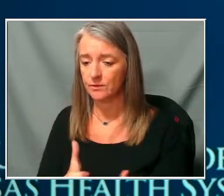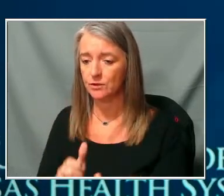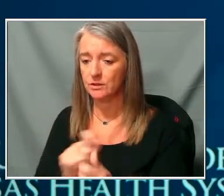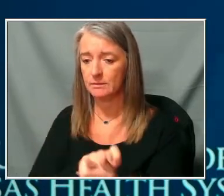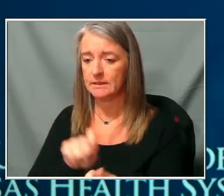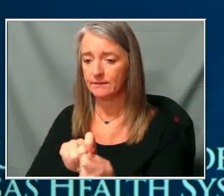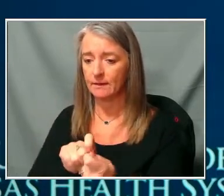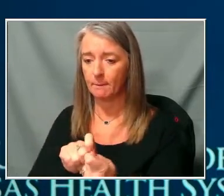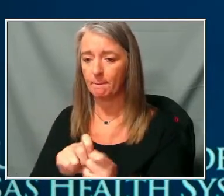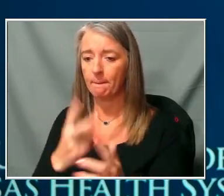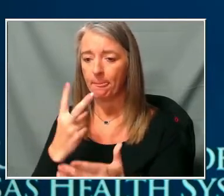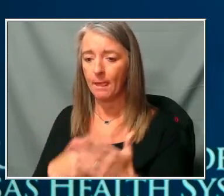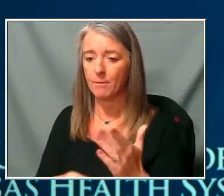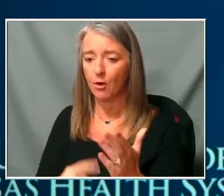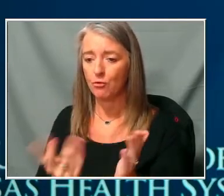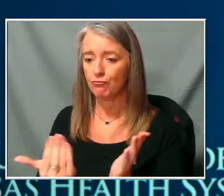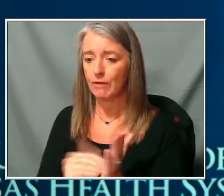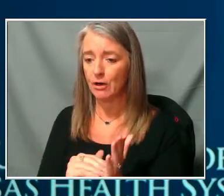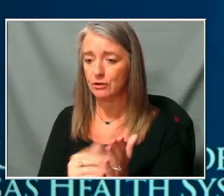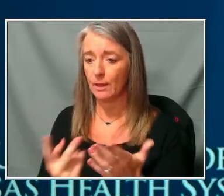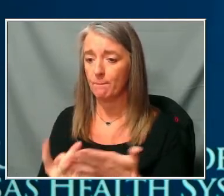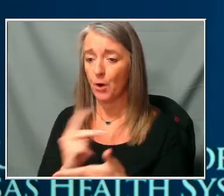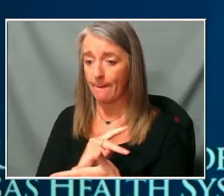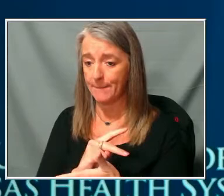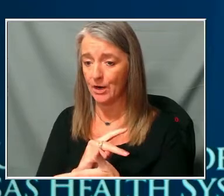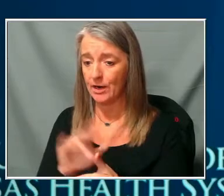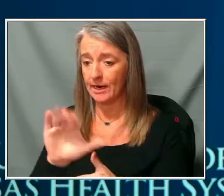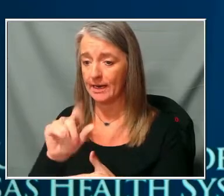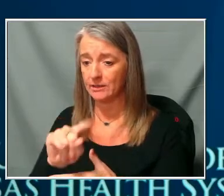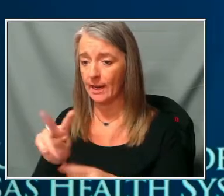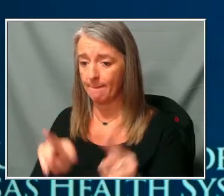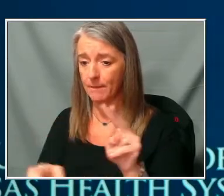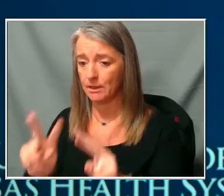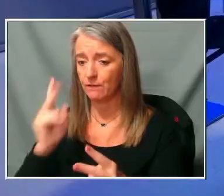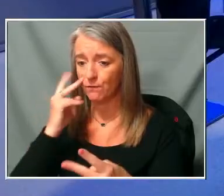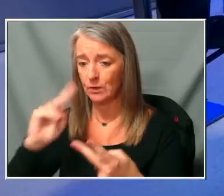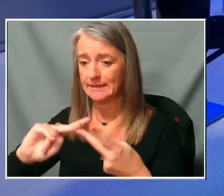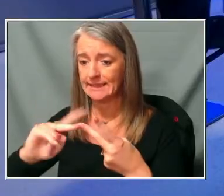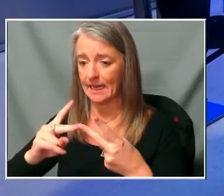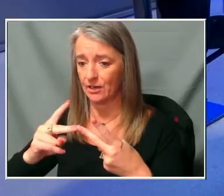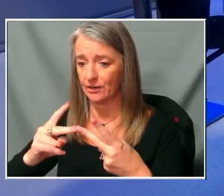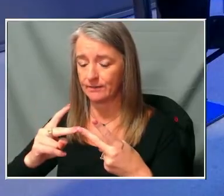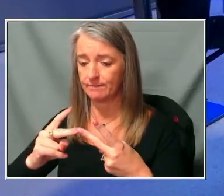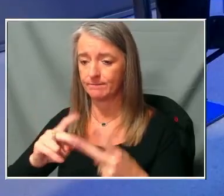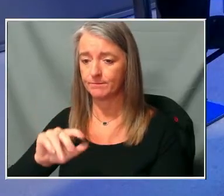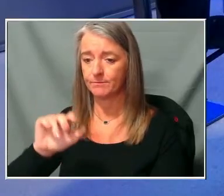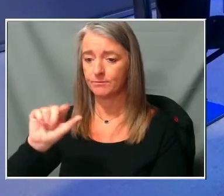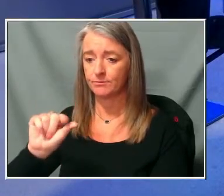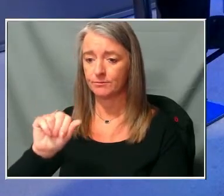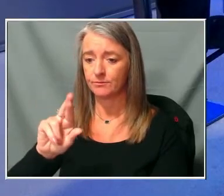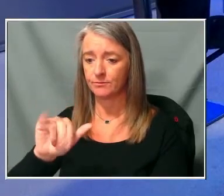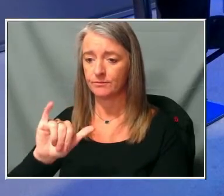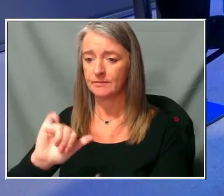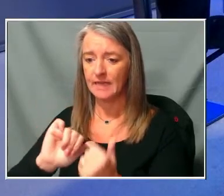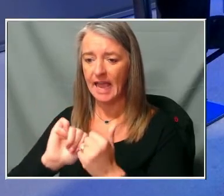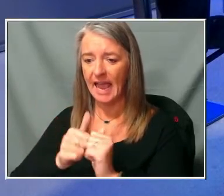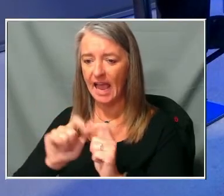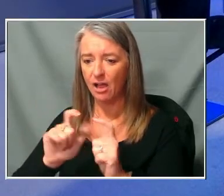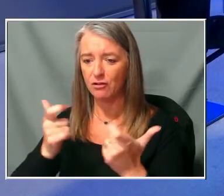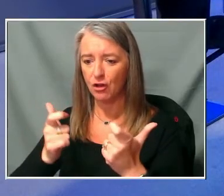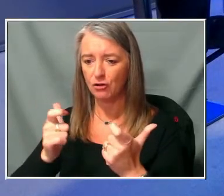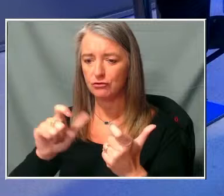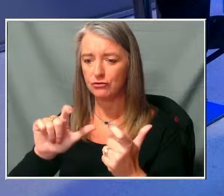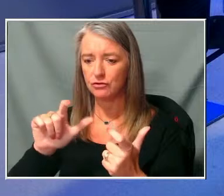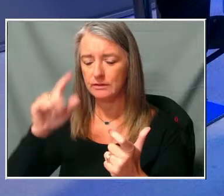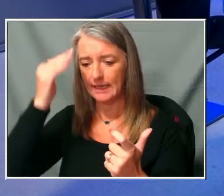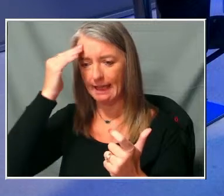So there's both recurrence of the primary and monitoring for secondary. Jerry wants to know how large the tumor was that they removed from your